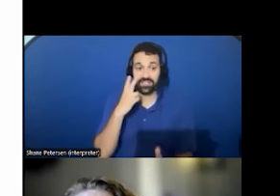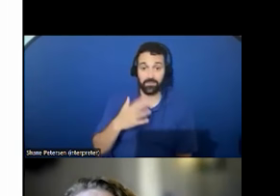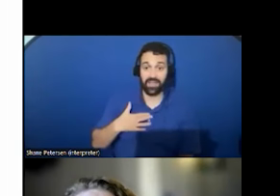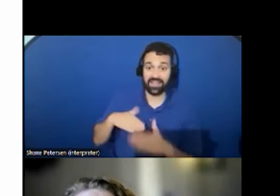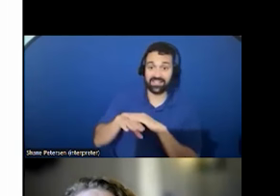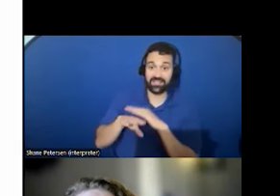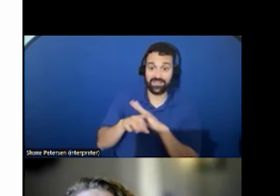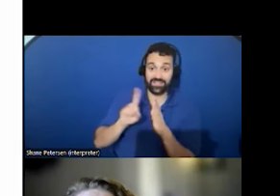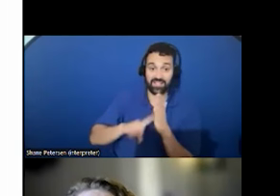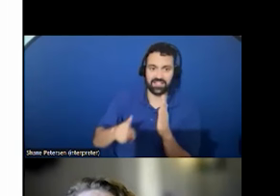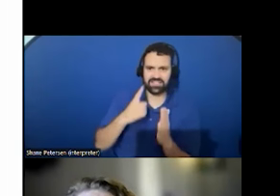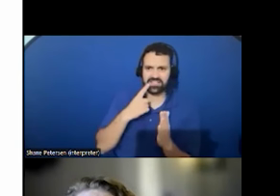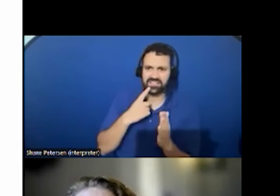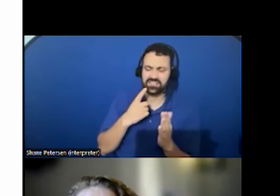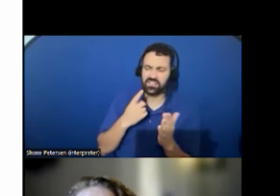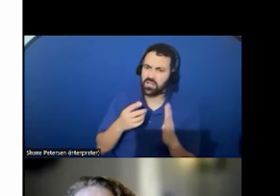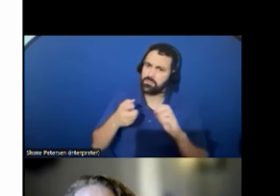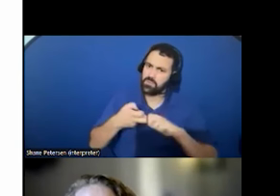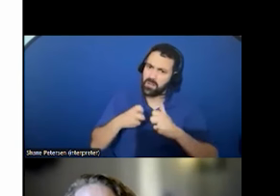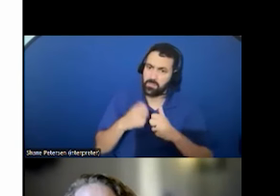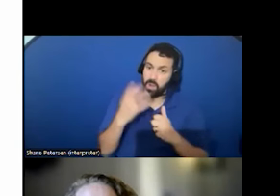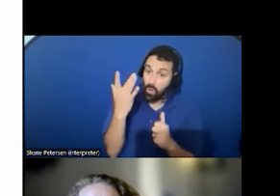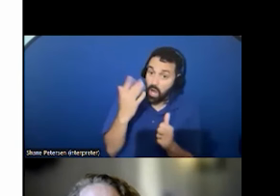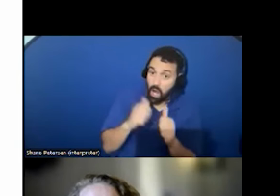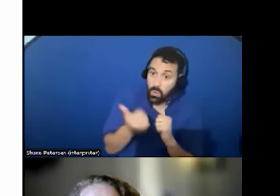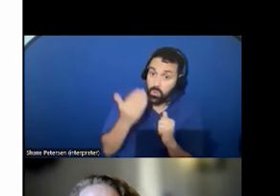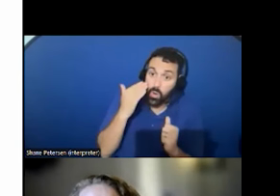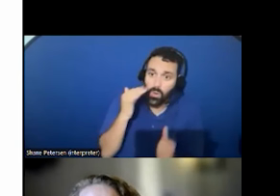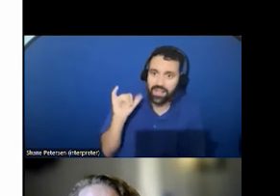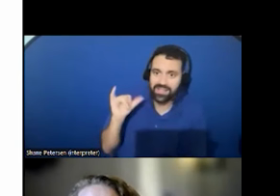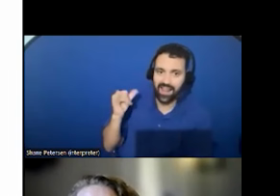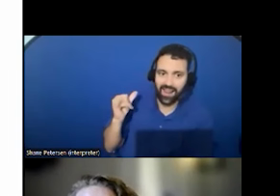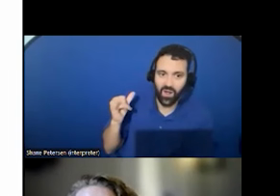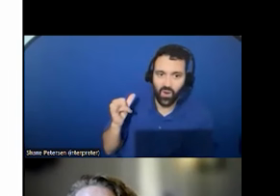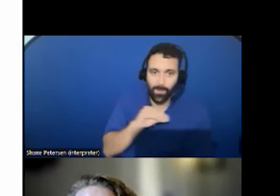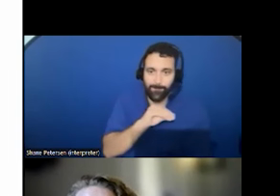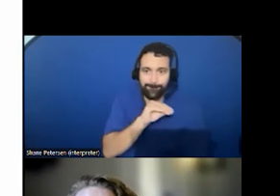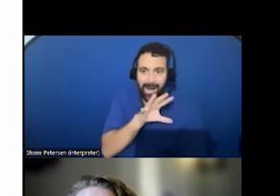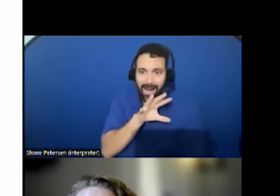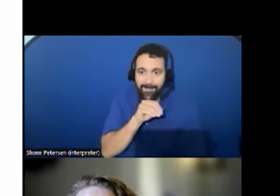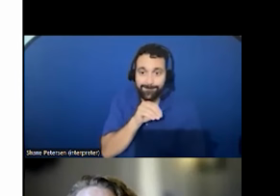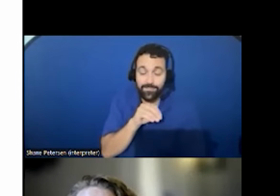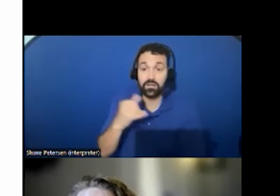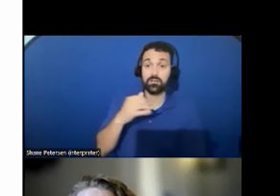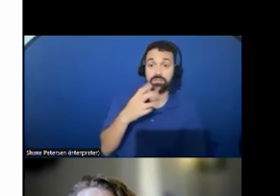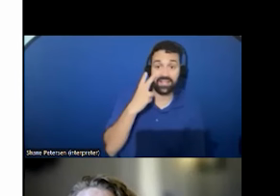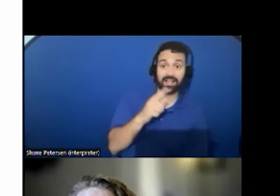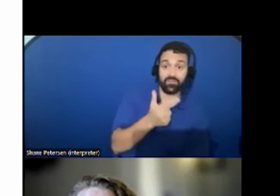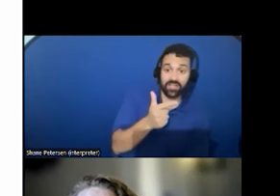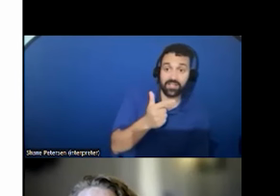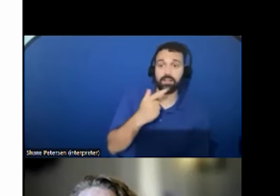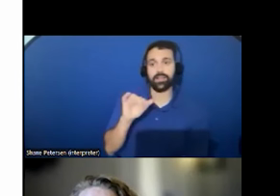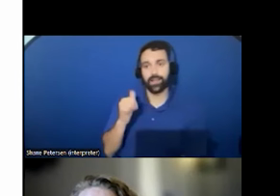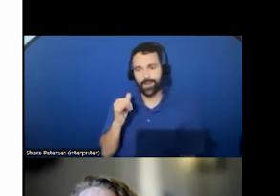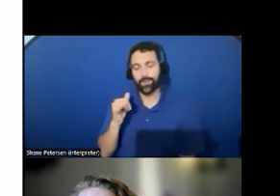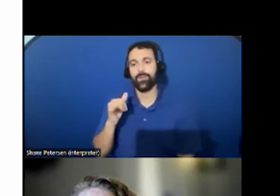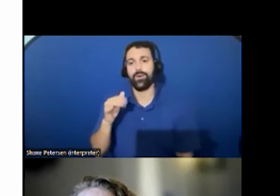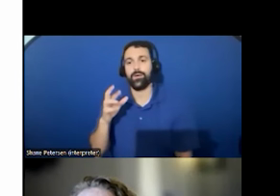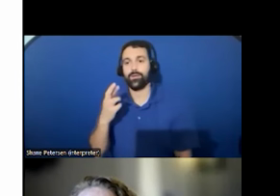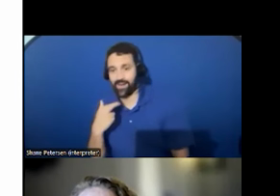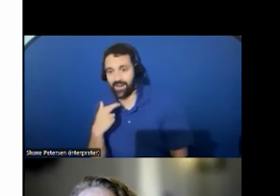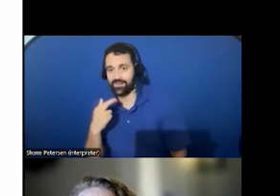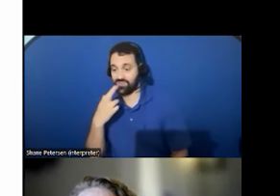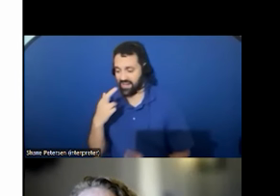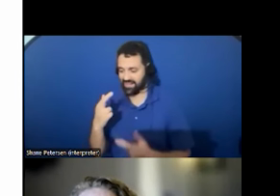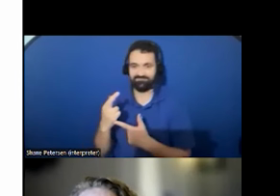have a problem because it's yellow. And so it's green, yellow, or red. Red is totally